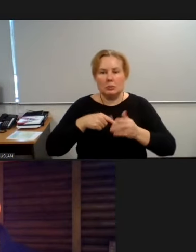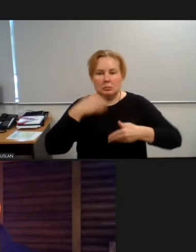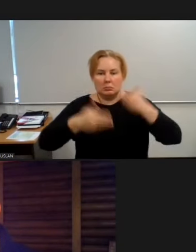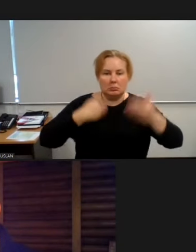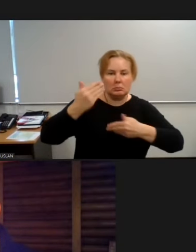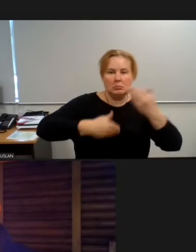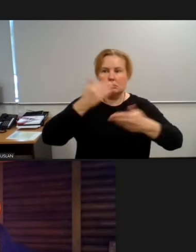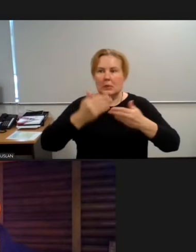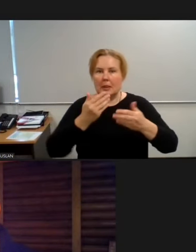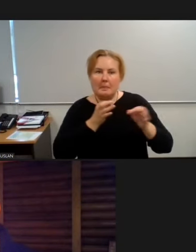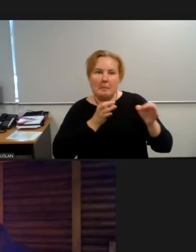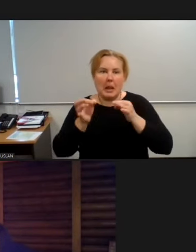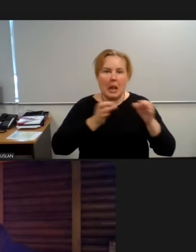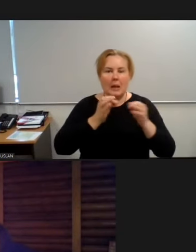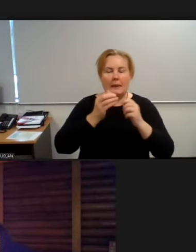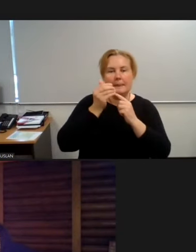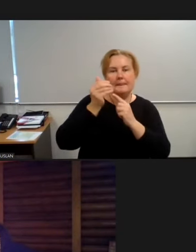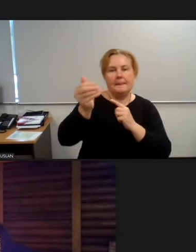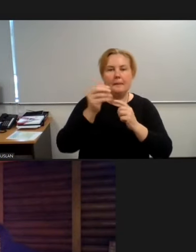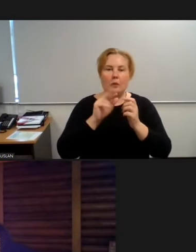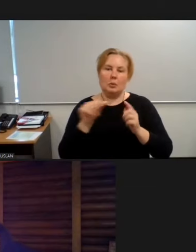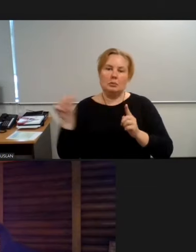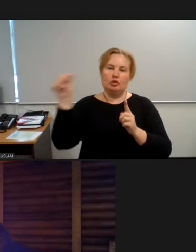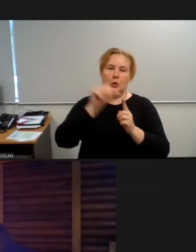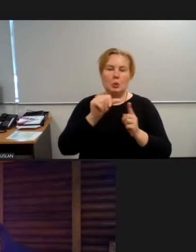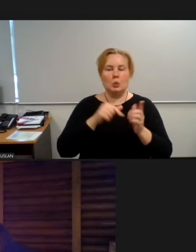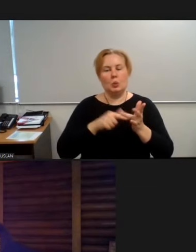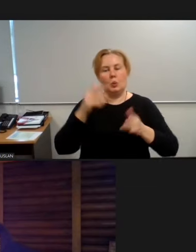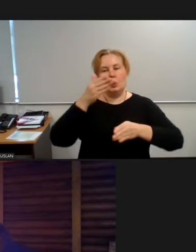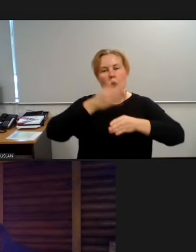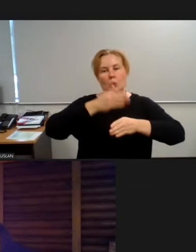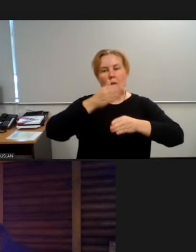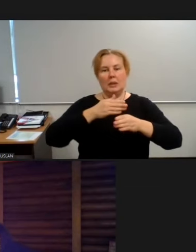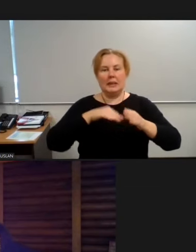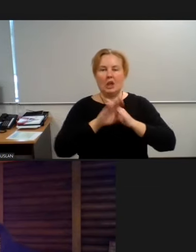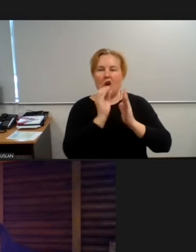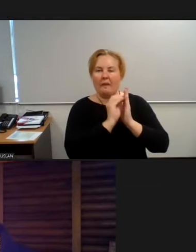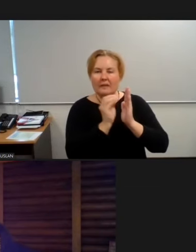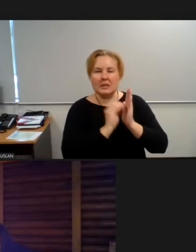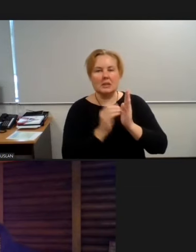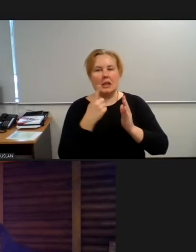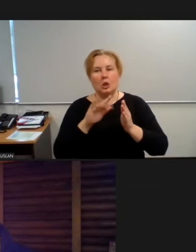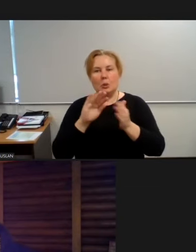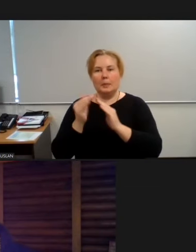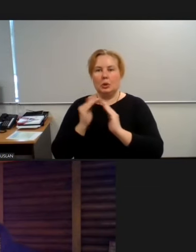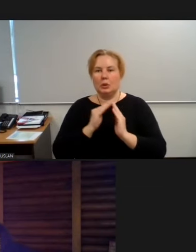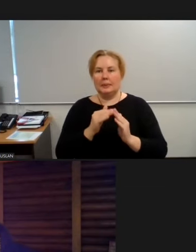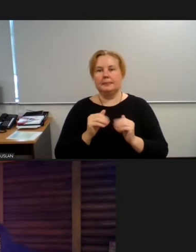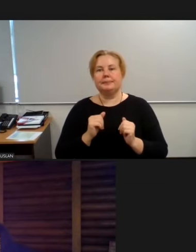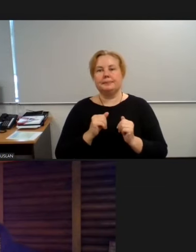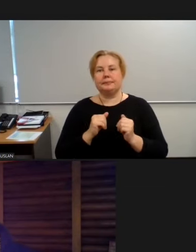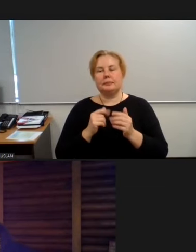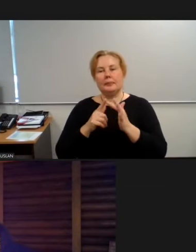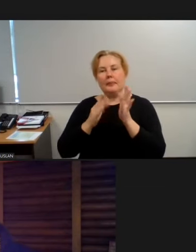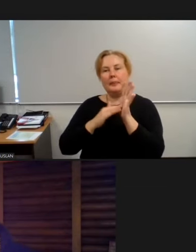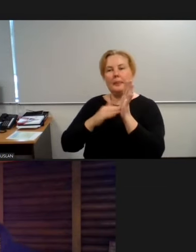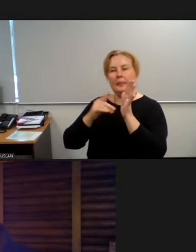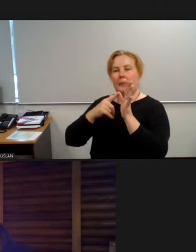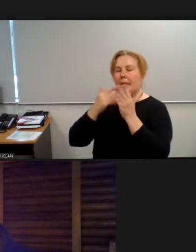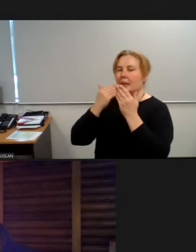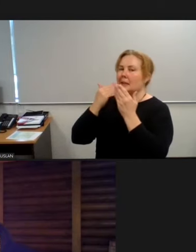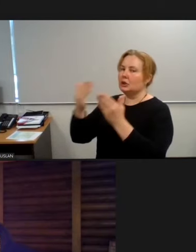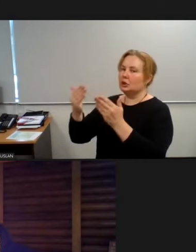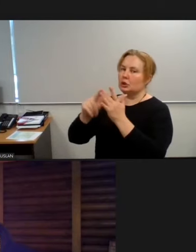John. And did you want to talk a little bit about, I know you've been doing a powerhouse of work within the department but around resources to help